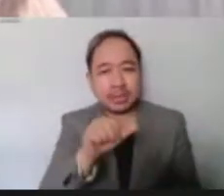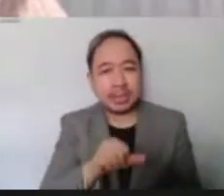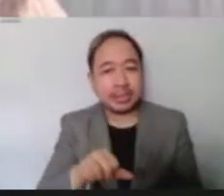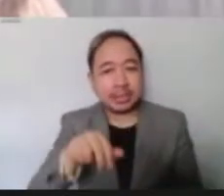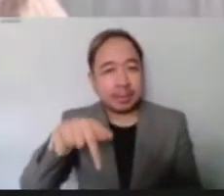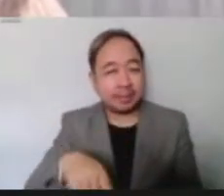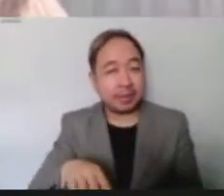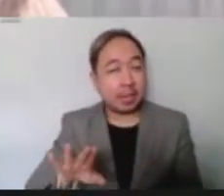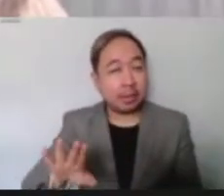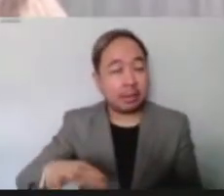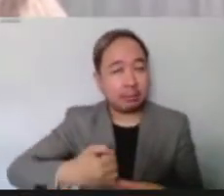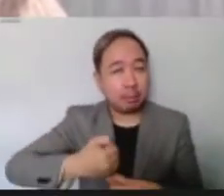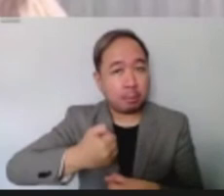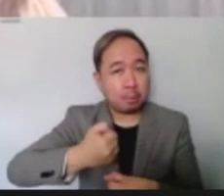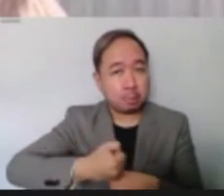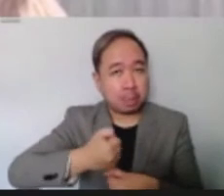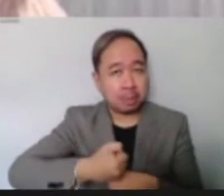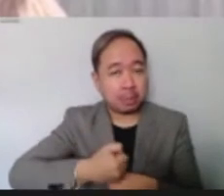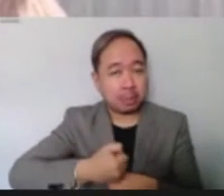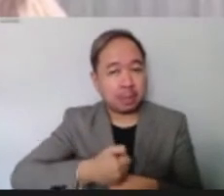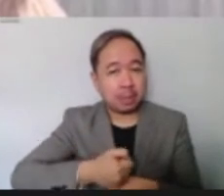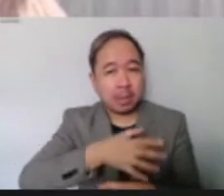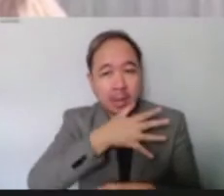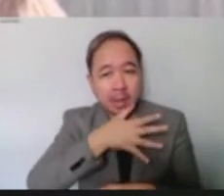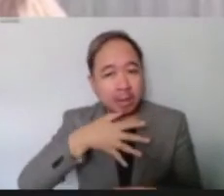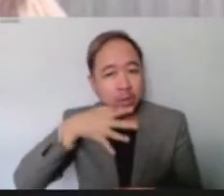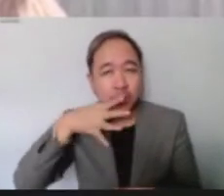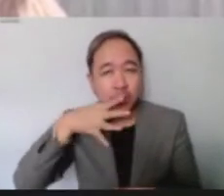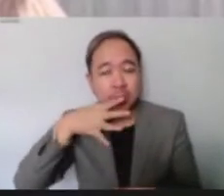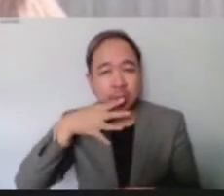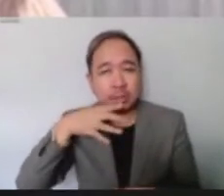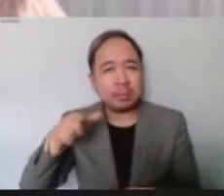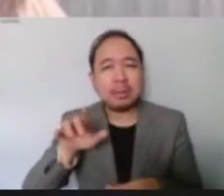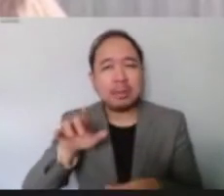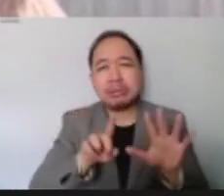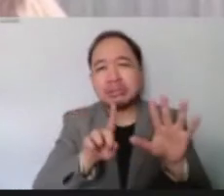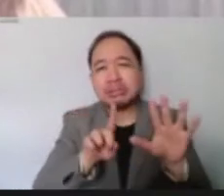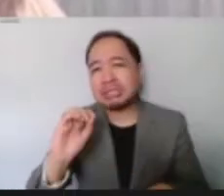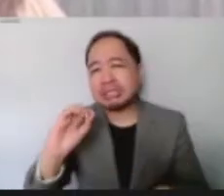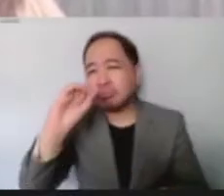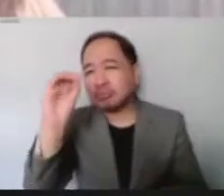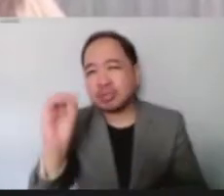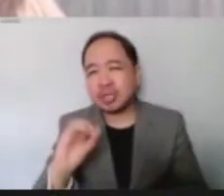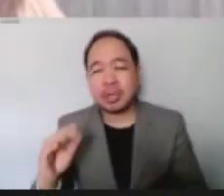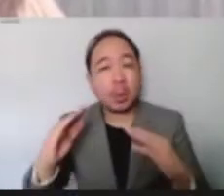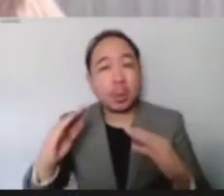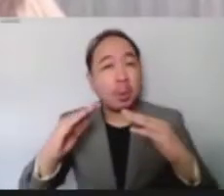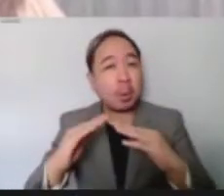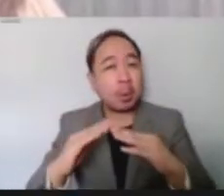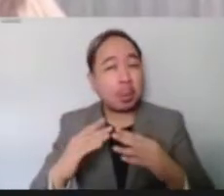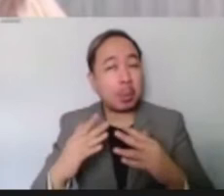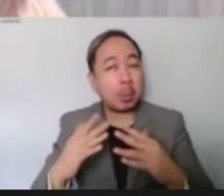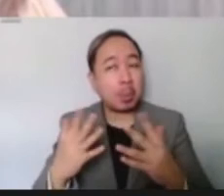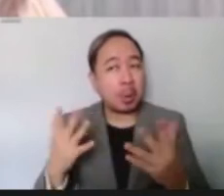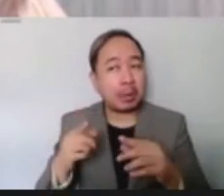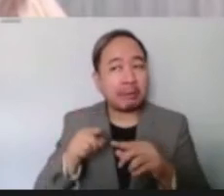without uh with about 60 percent of them residing in rural areas